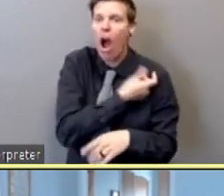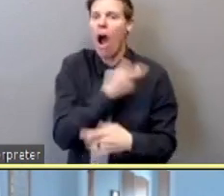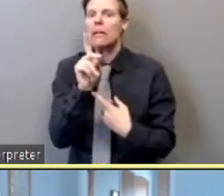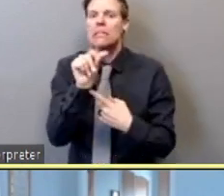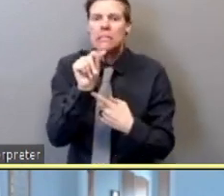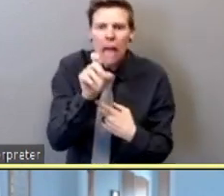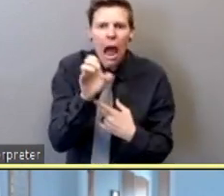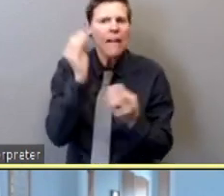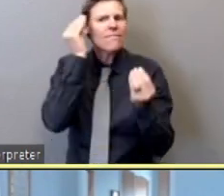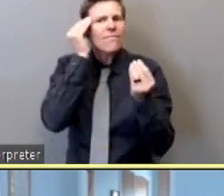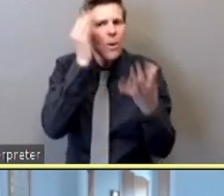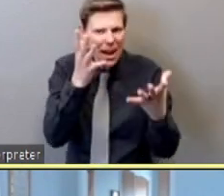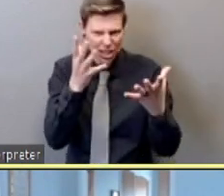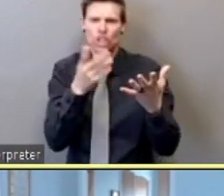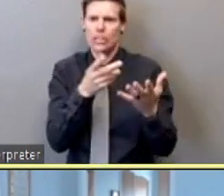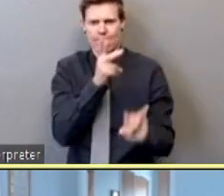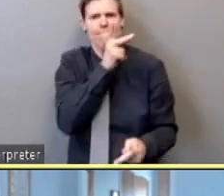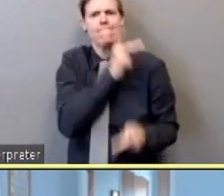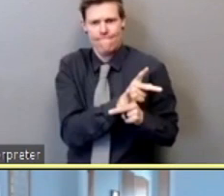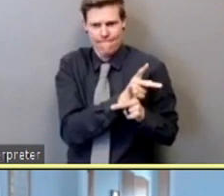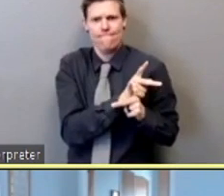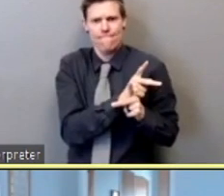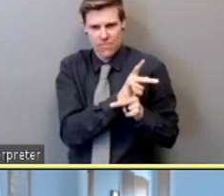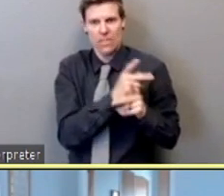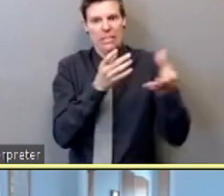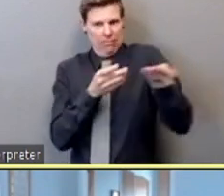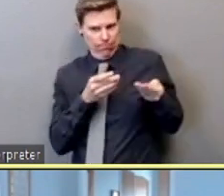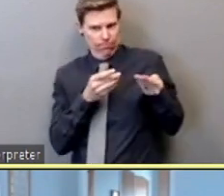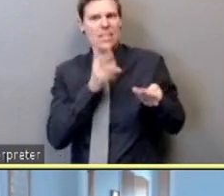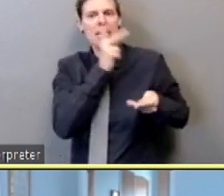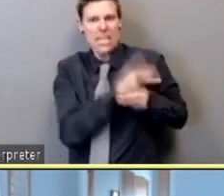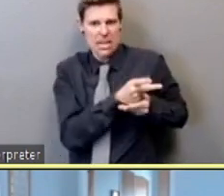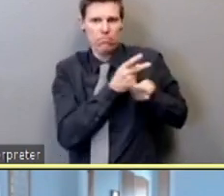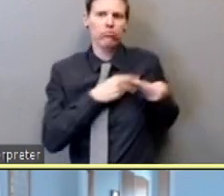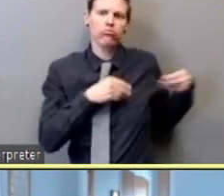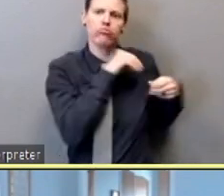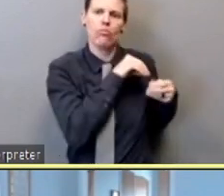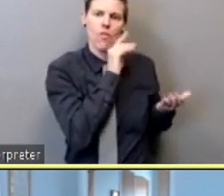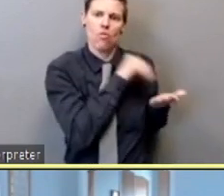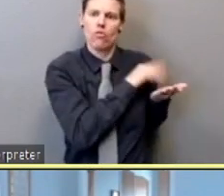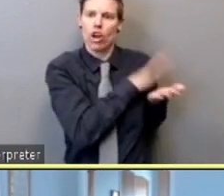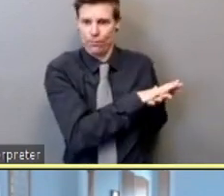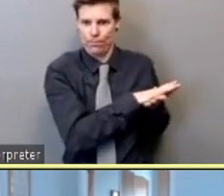should be made available to you when you get your vaccine. And next slide.